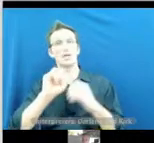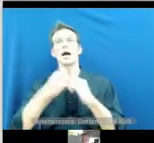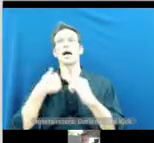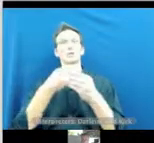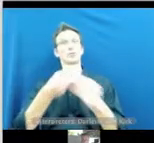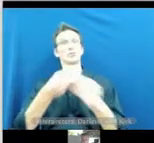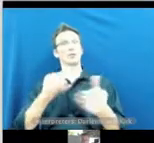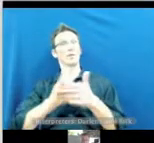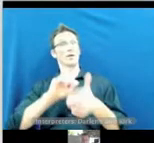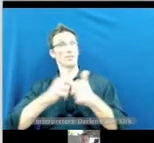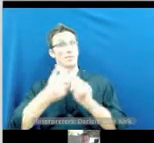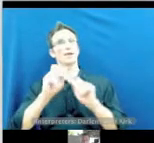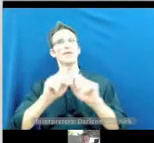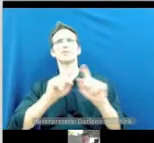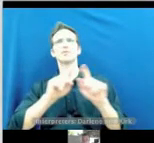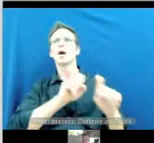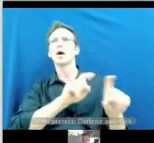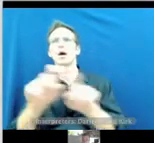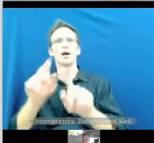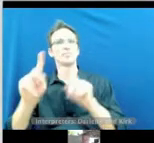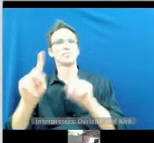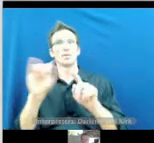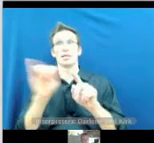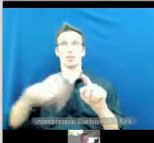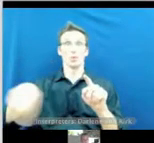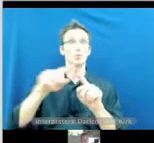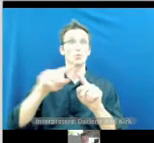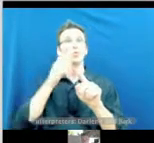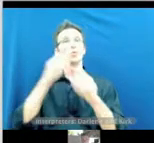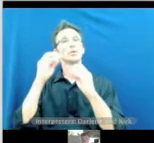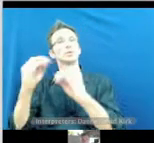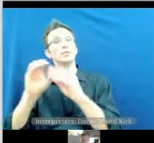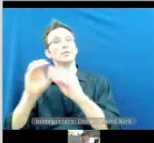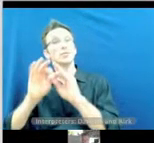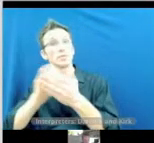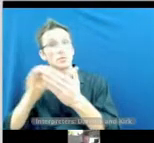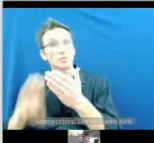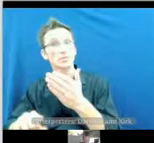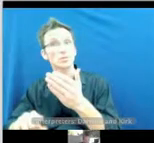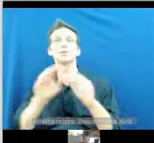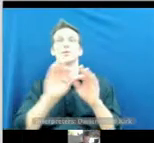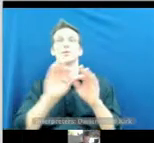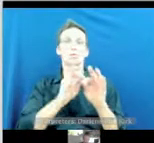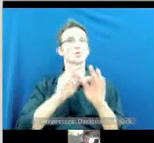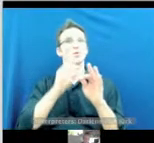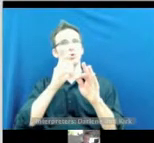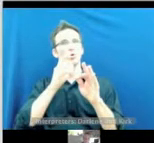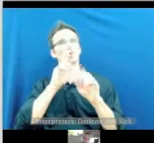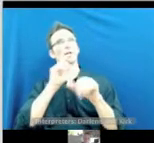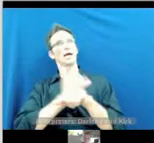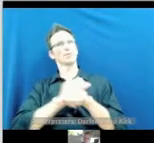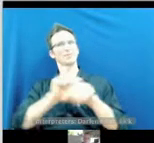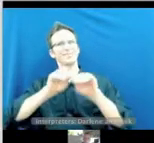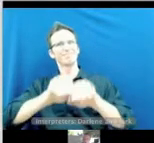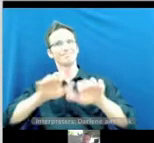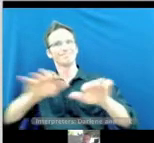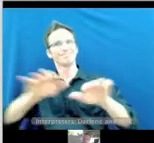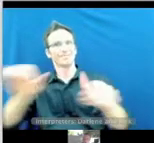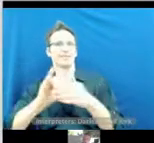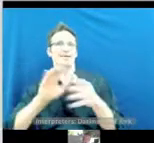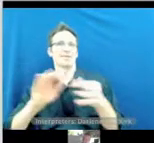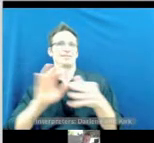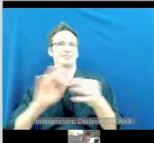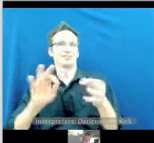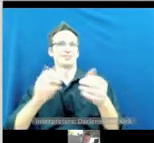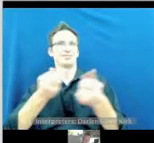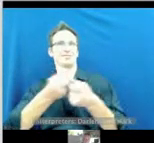in the field as the educators carrying on a message. excuse me. So